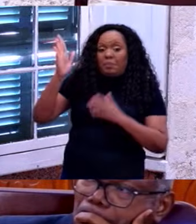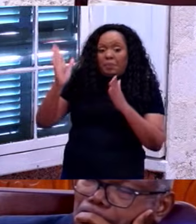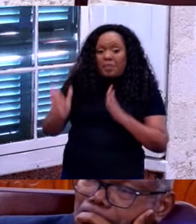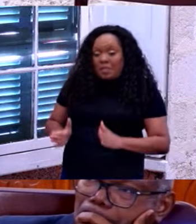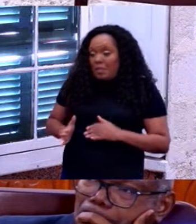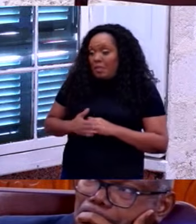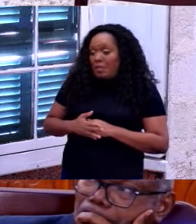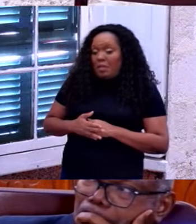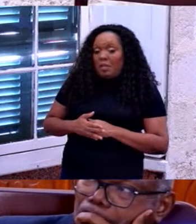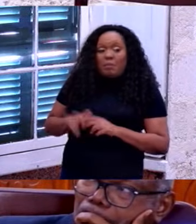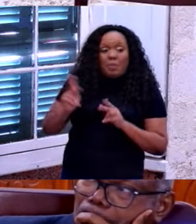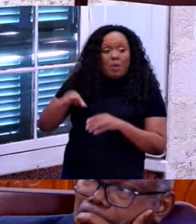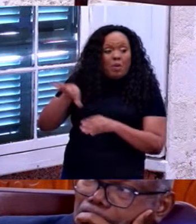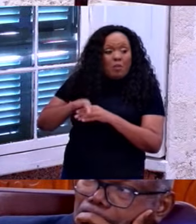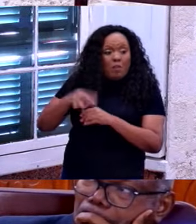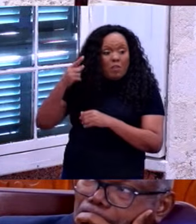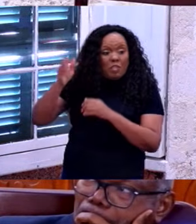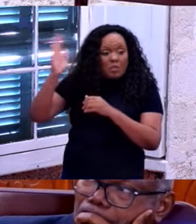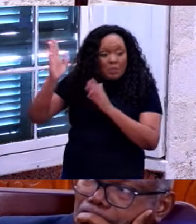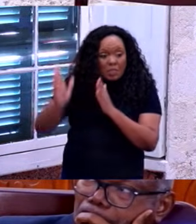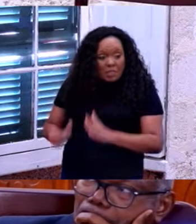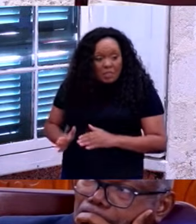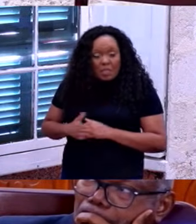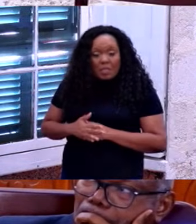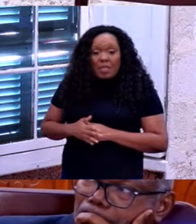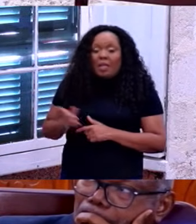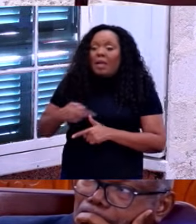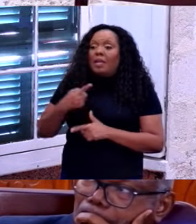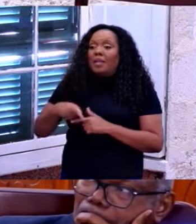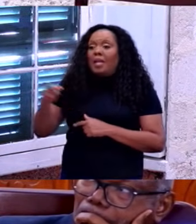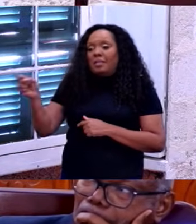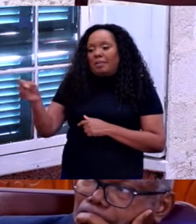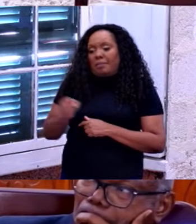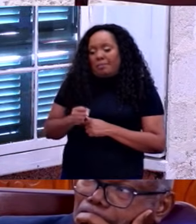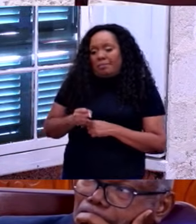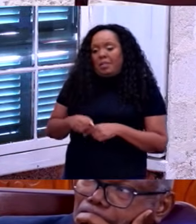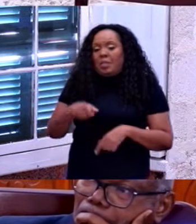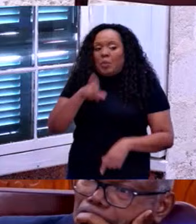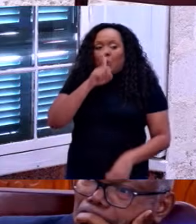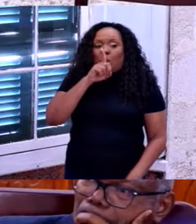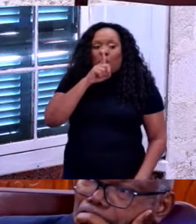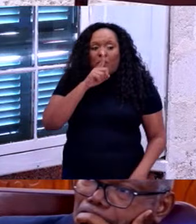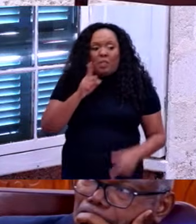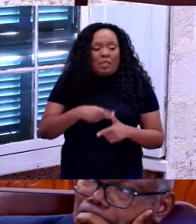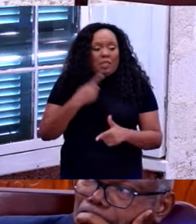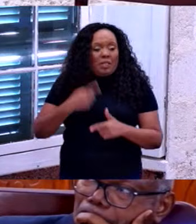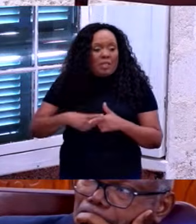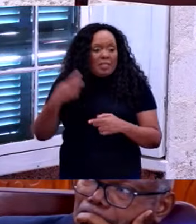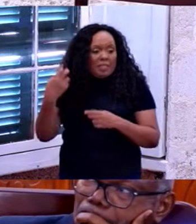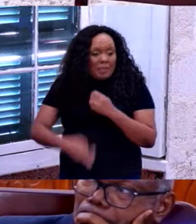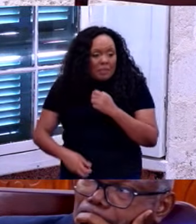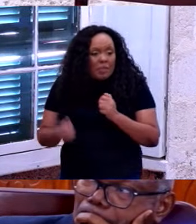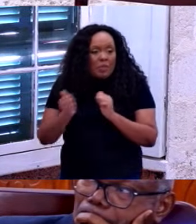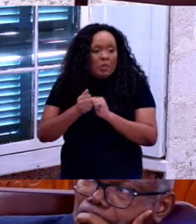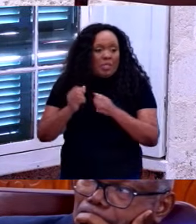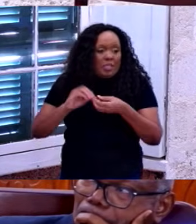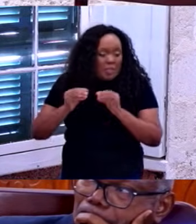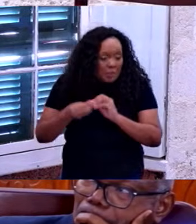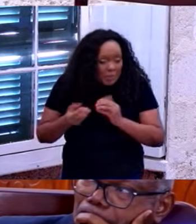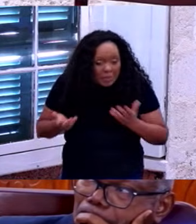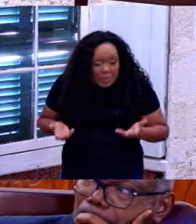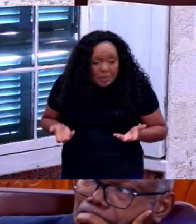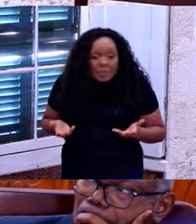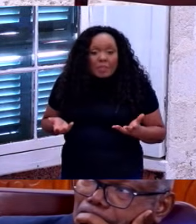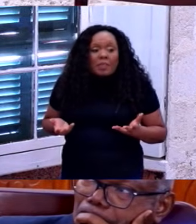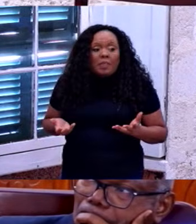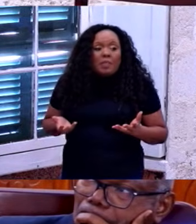who is elected and has to take the chair, and then you have difficulty with numbers in the chamber in